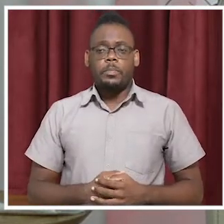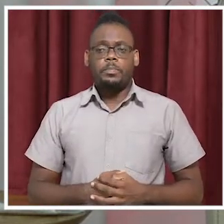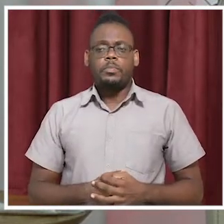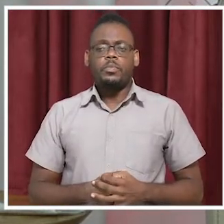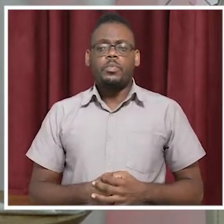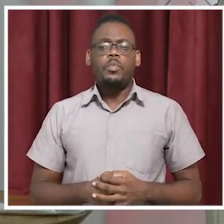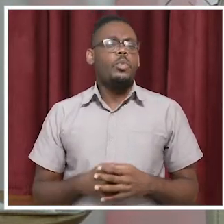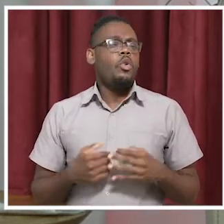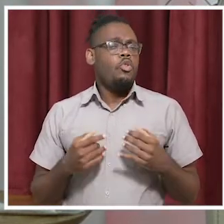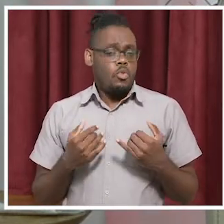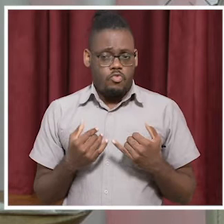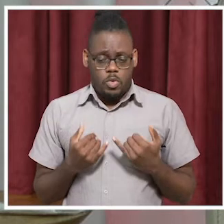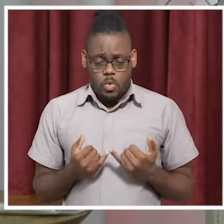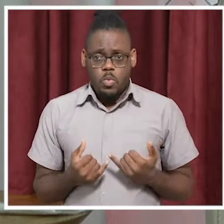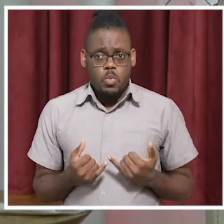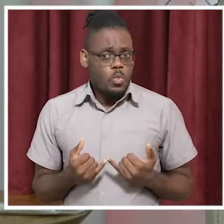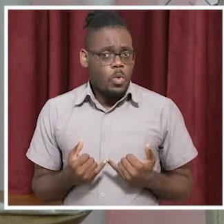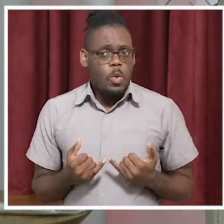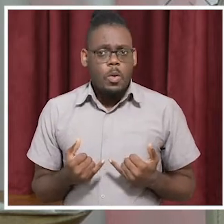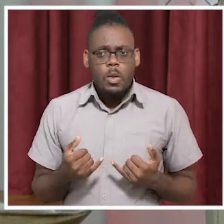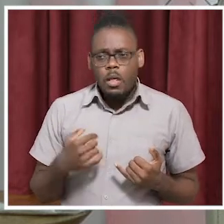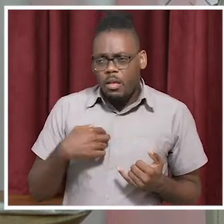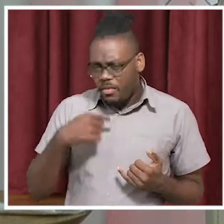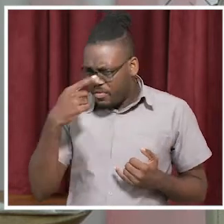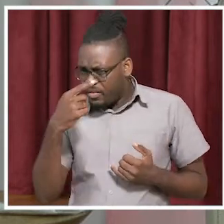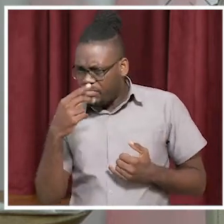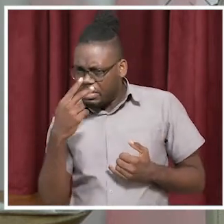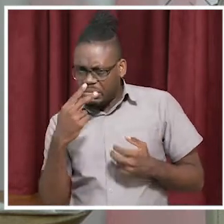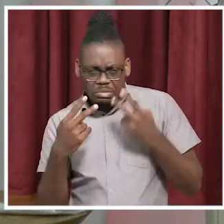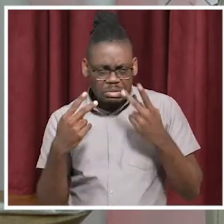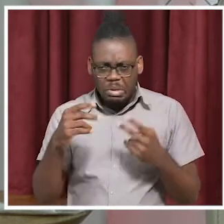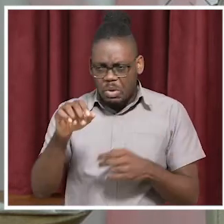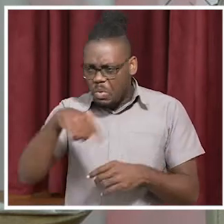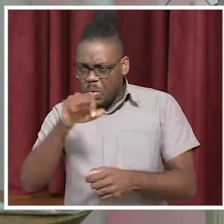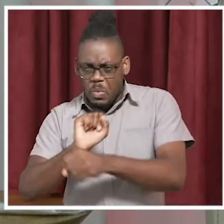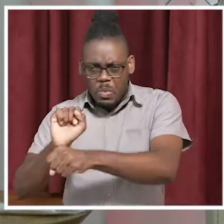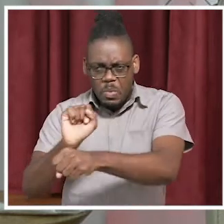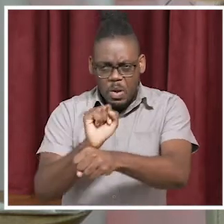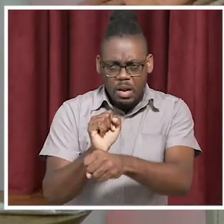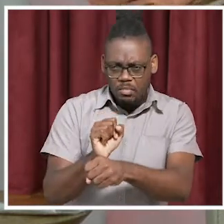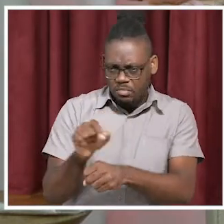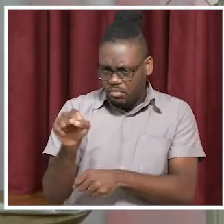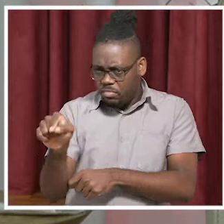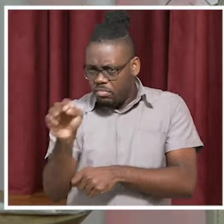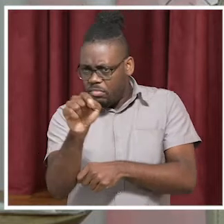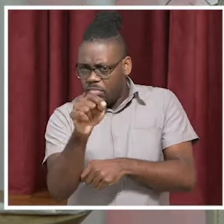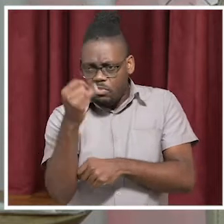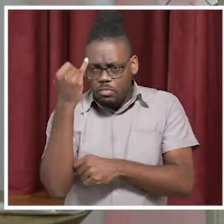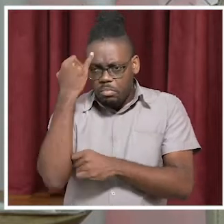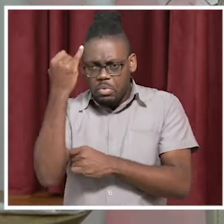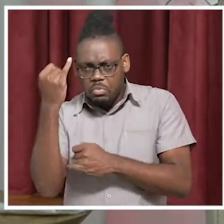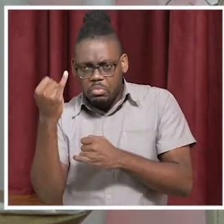terms of those endeavors, would you be able to quantify, for example, what that could look like on an annual or perhaps quarterly basis,